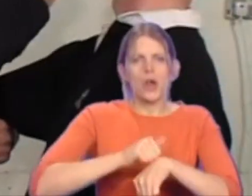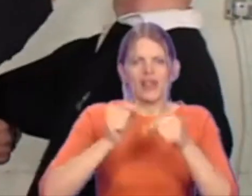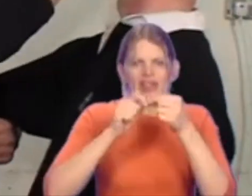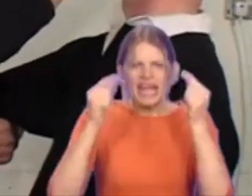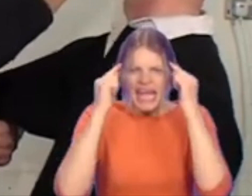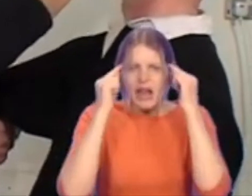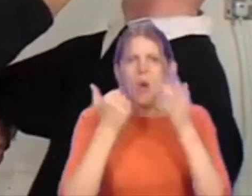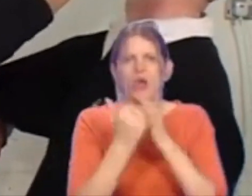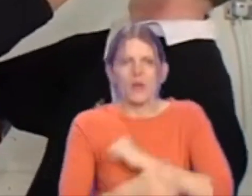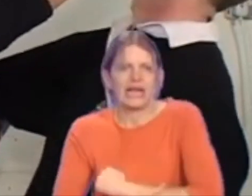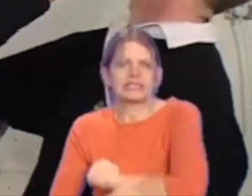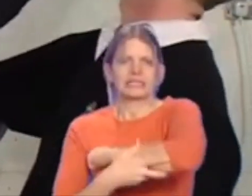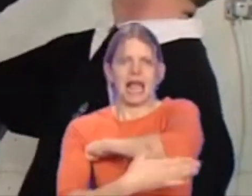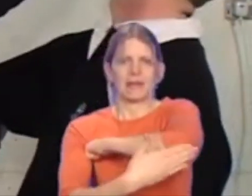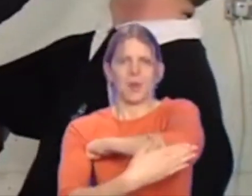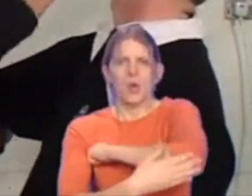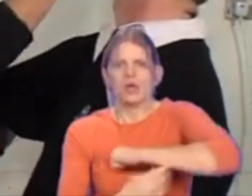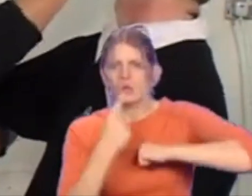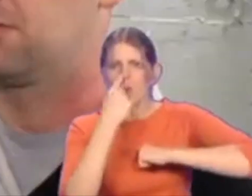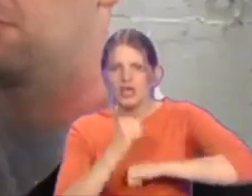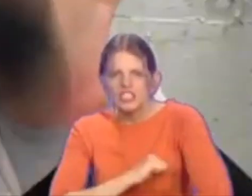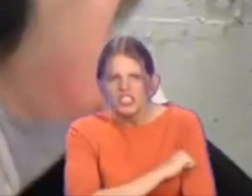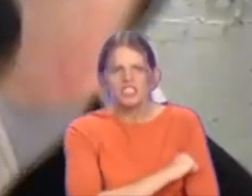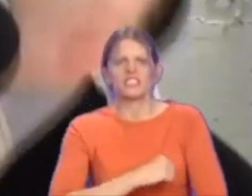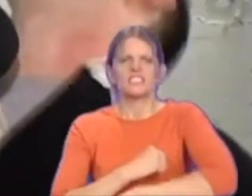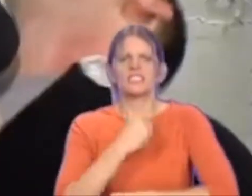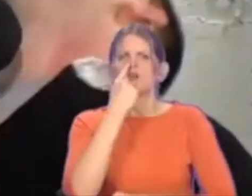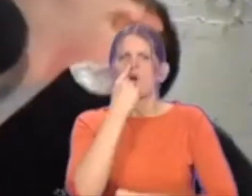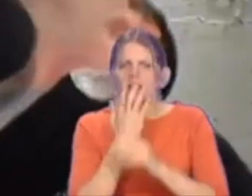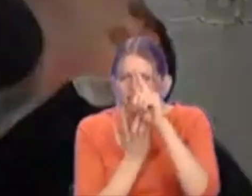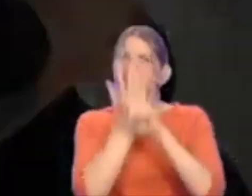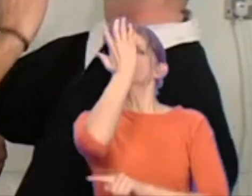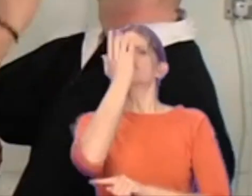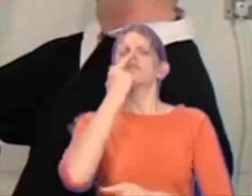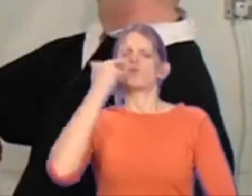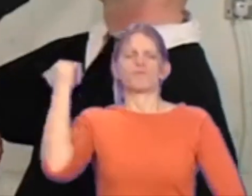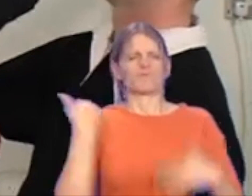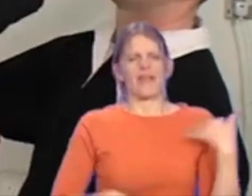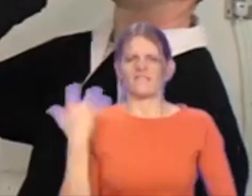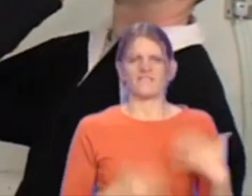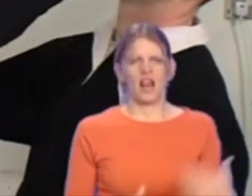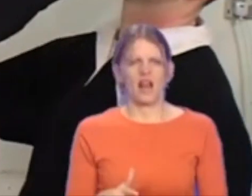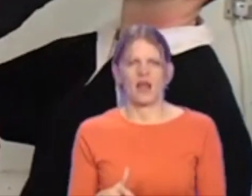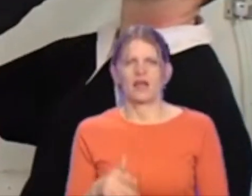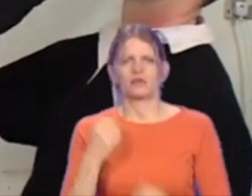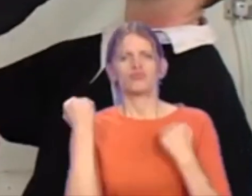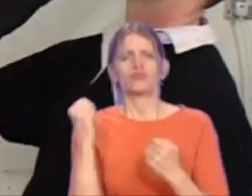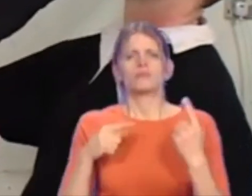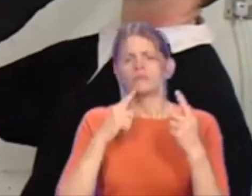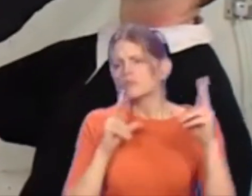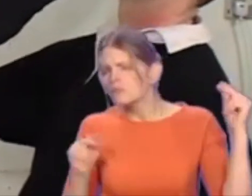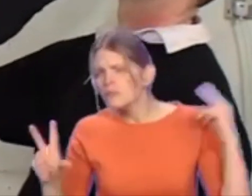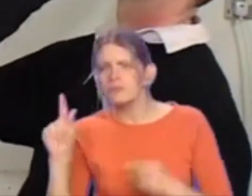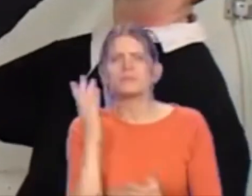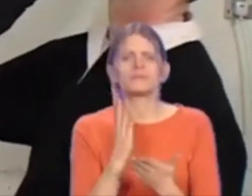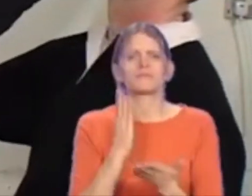the nose, top lip, driving it in to break the nose, very painful top lip strikes. Bit of a myth that you strike the nose here, you're going to drive cartilage